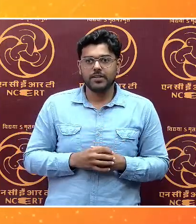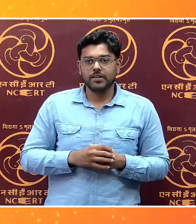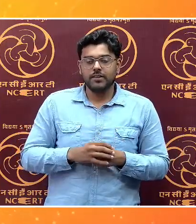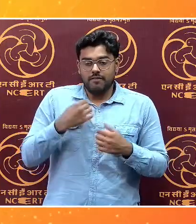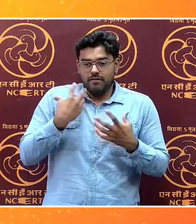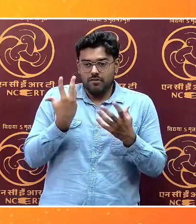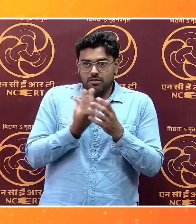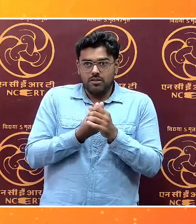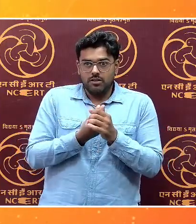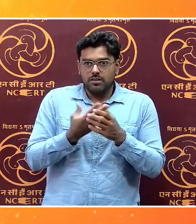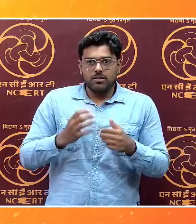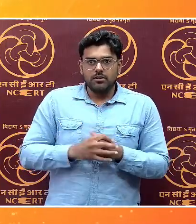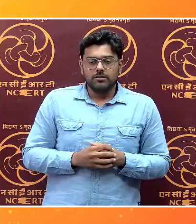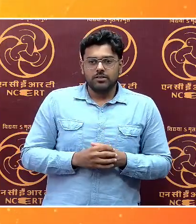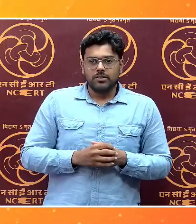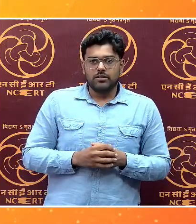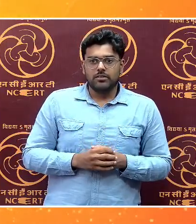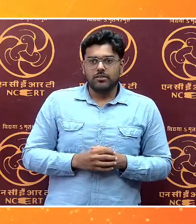covering